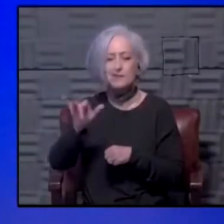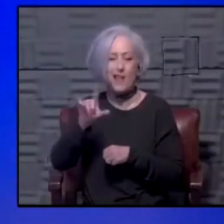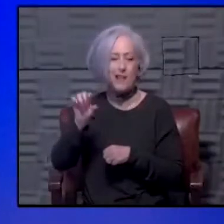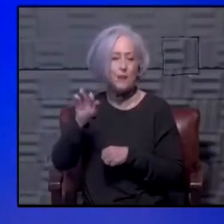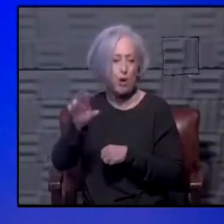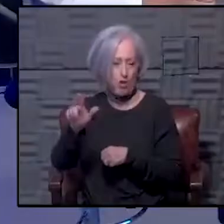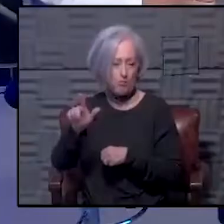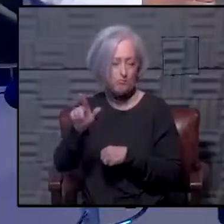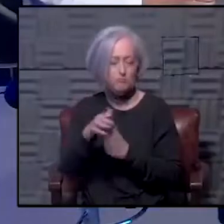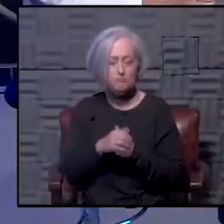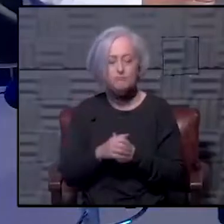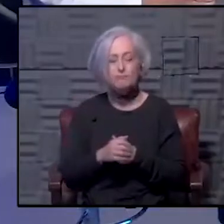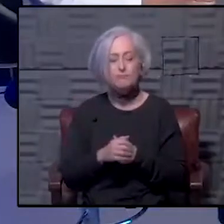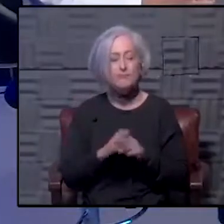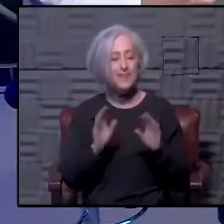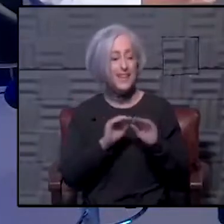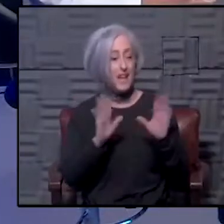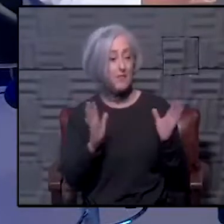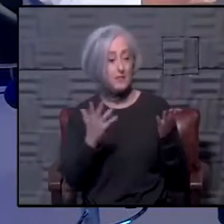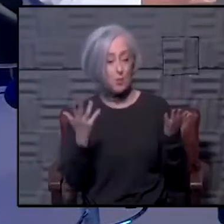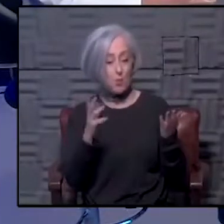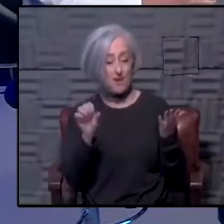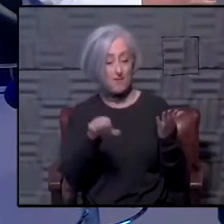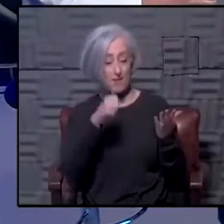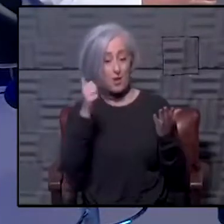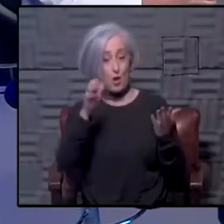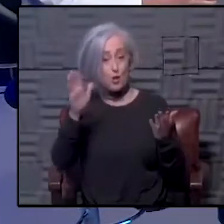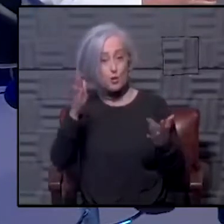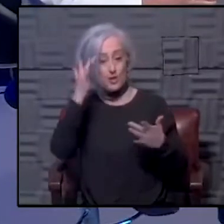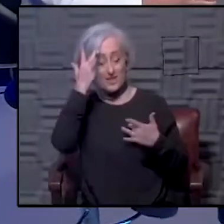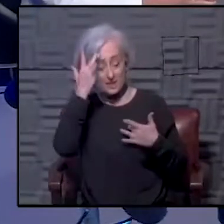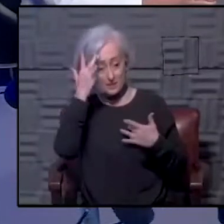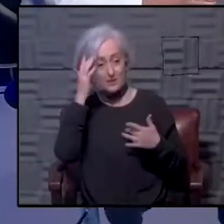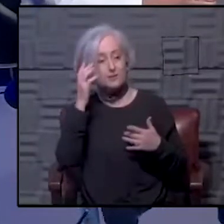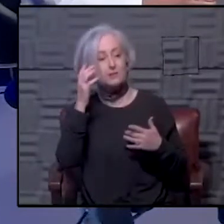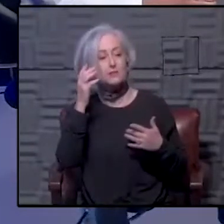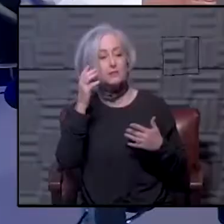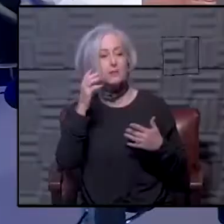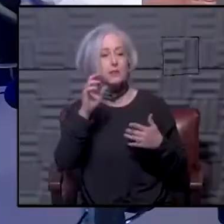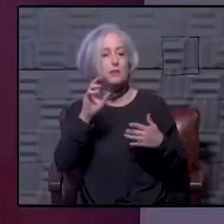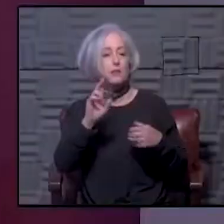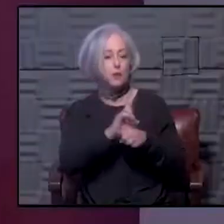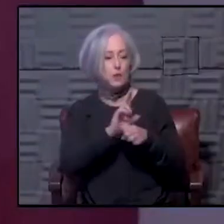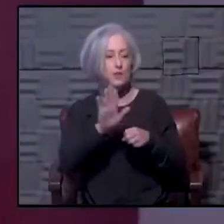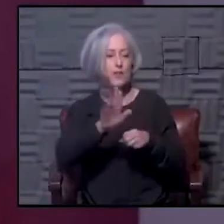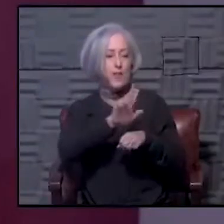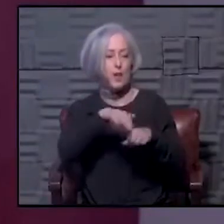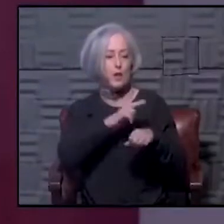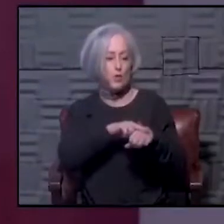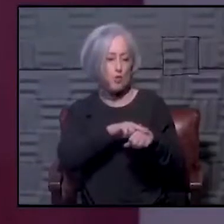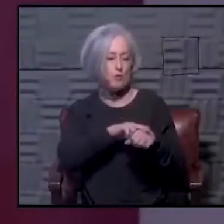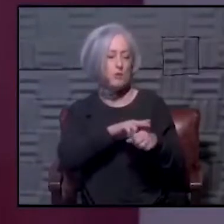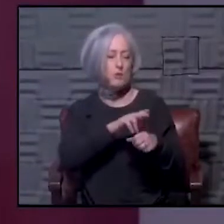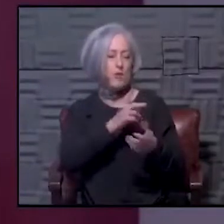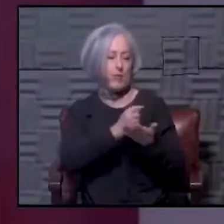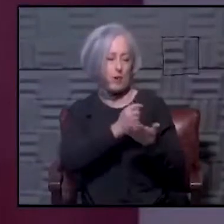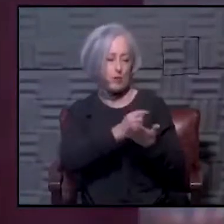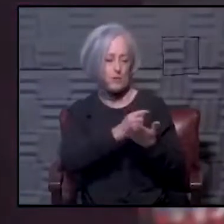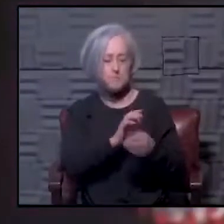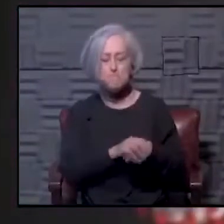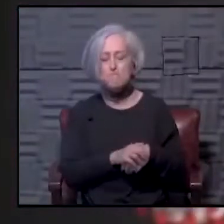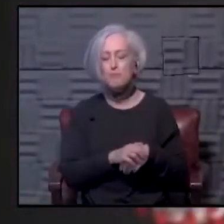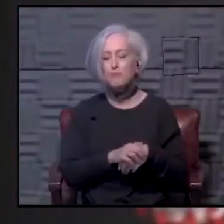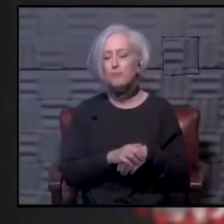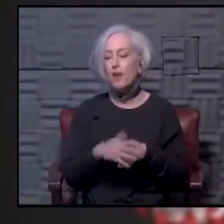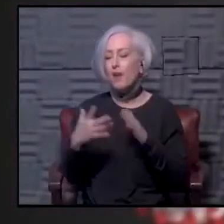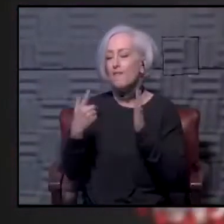then also obviously whatever their underlying medical illness Yeah. is, going home on their normal therapy as well. How have vaccine reactions